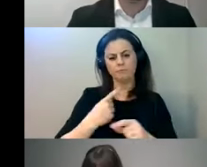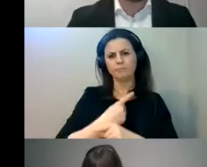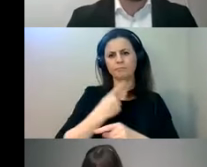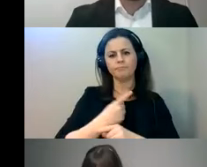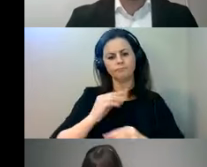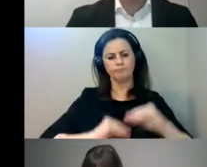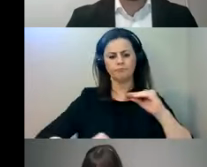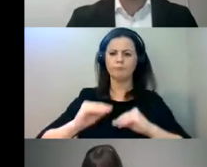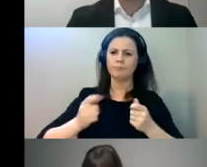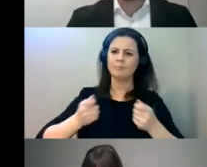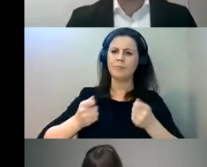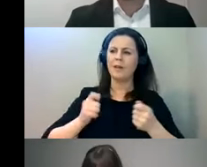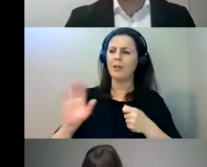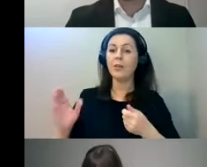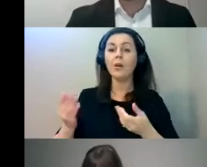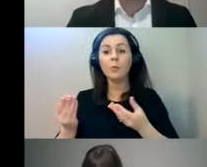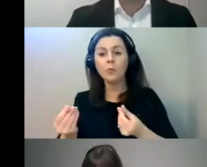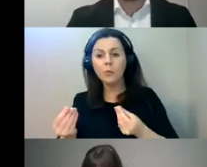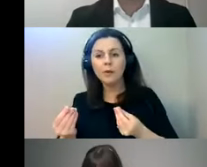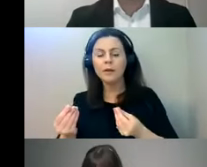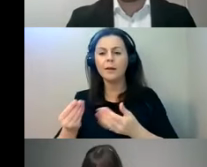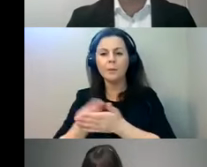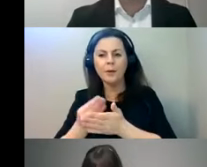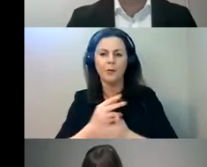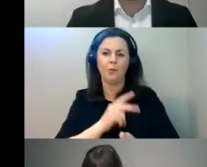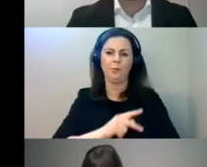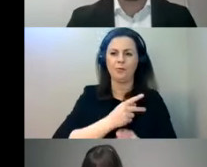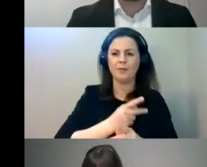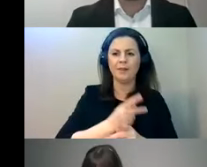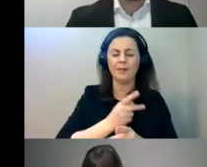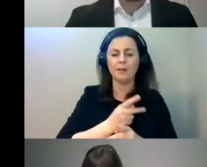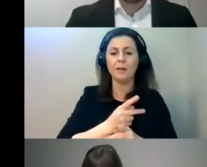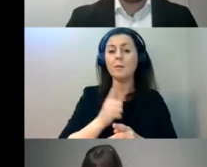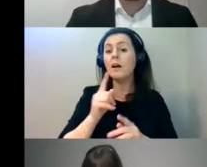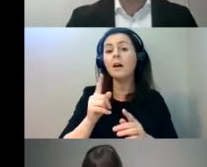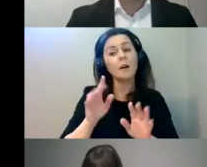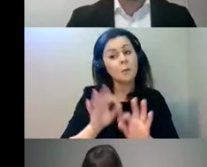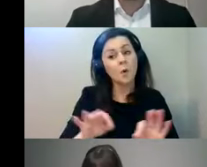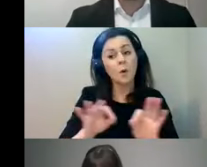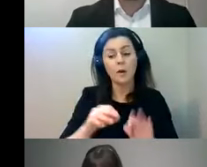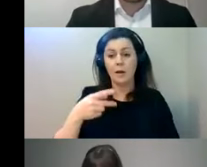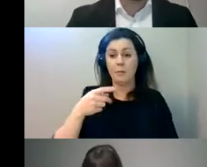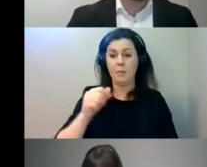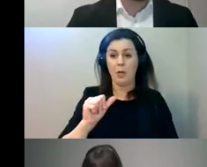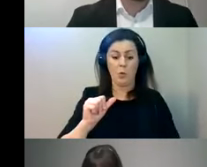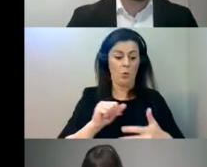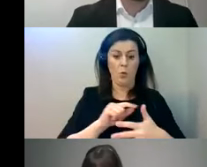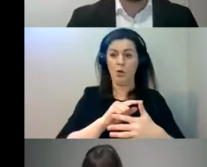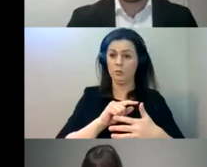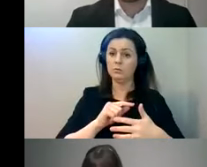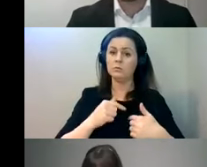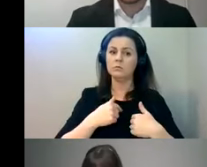care. But it's also important for the attorney to keep in mind not to delegate those decisions